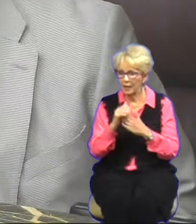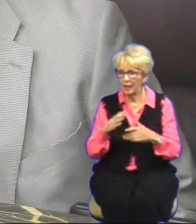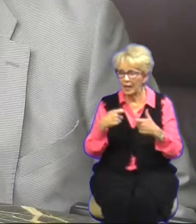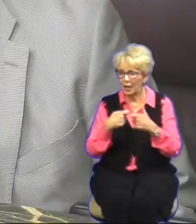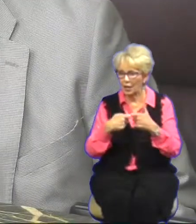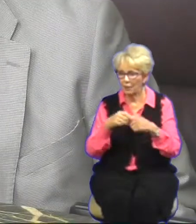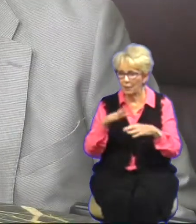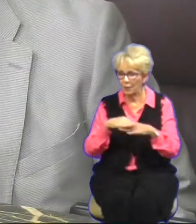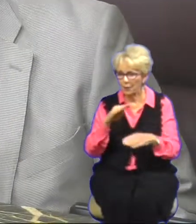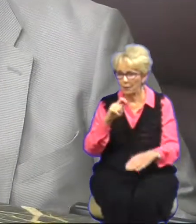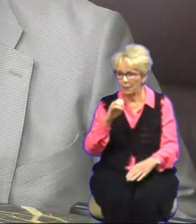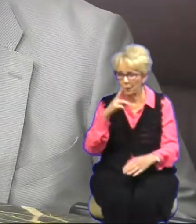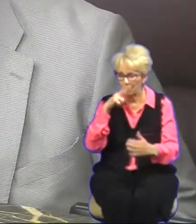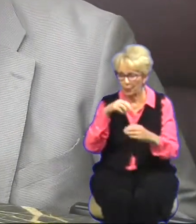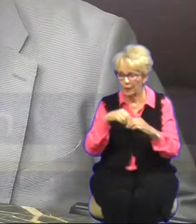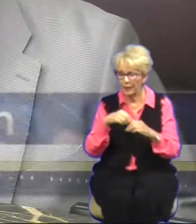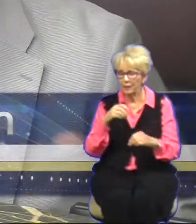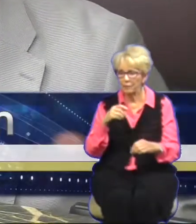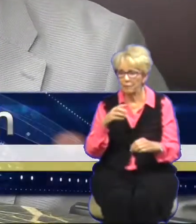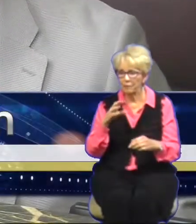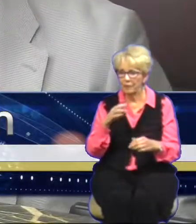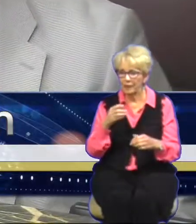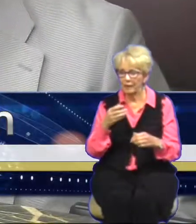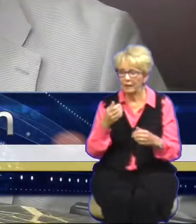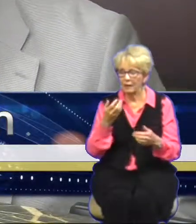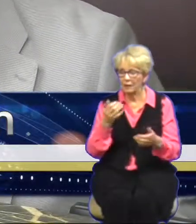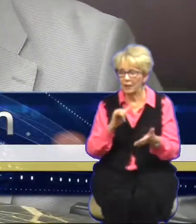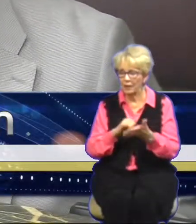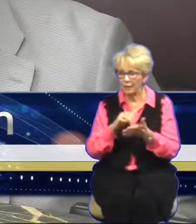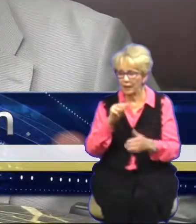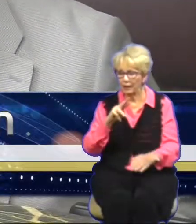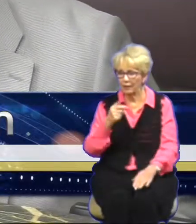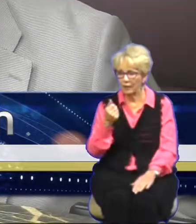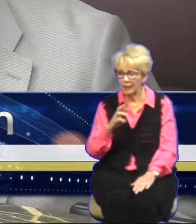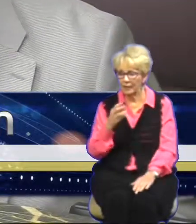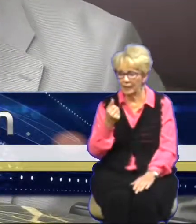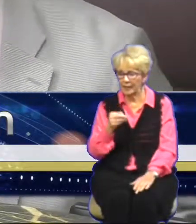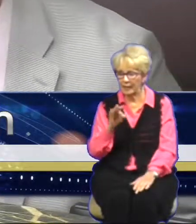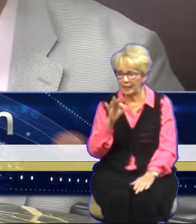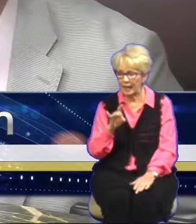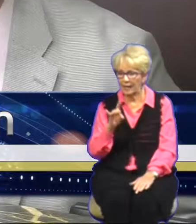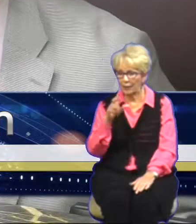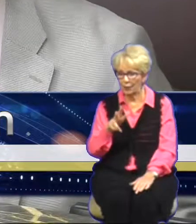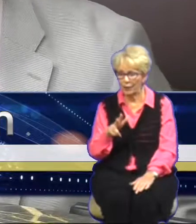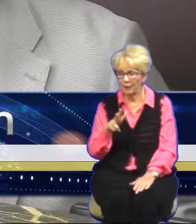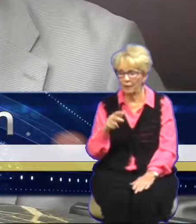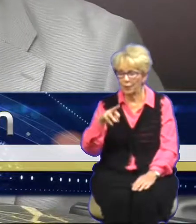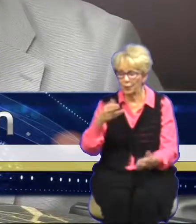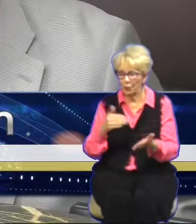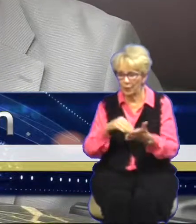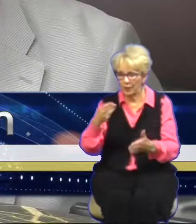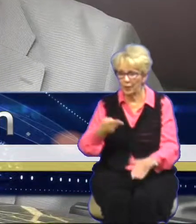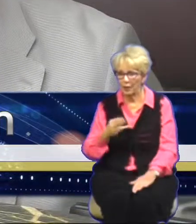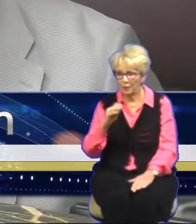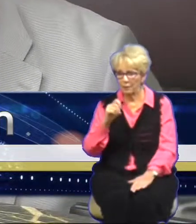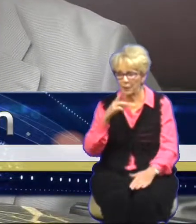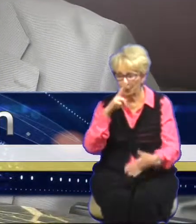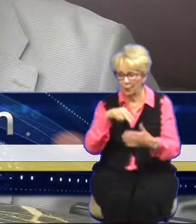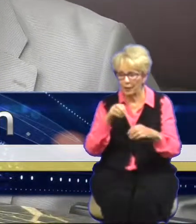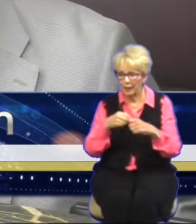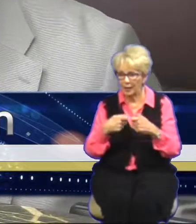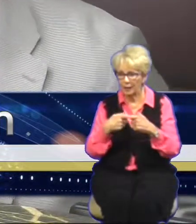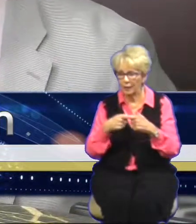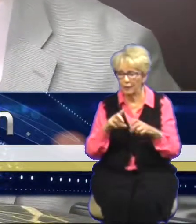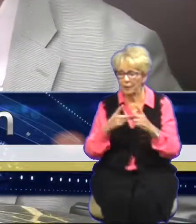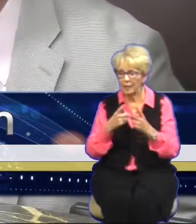on June 6, 1981, and resigned employment on August 16, 1983, rehired as a meter reader in the electric department